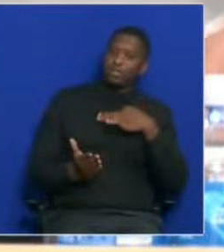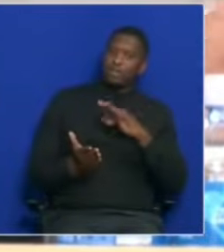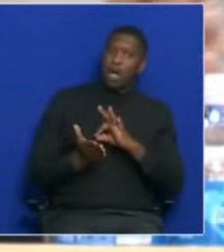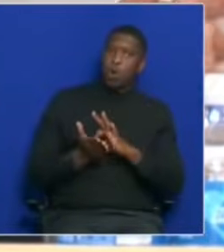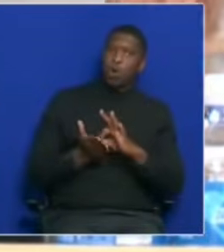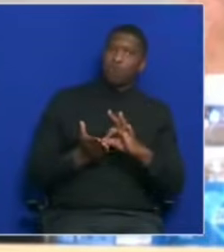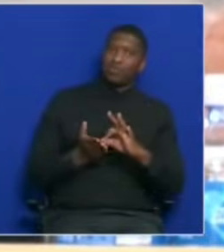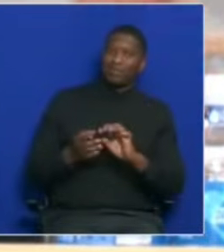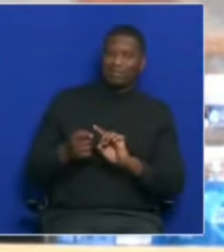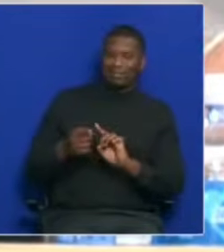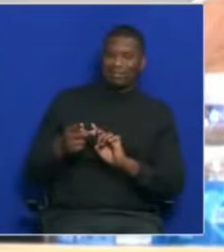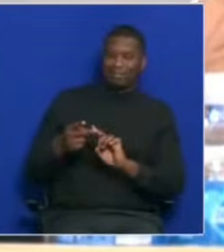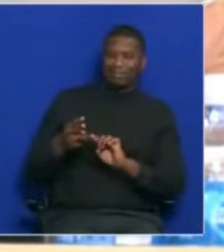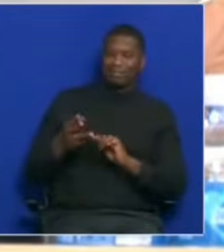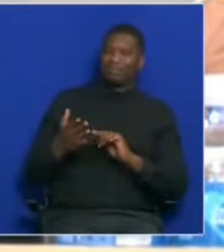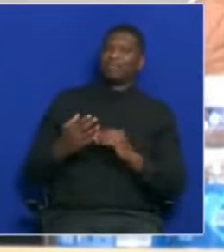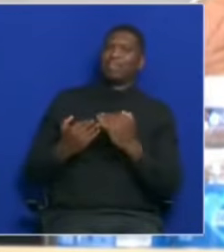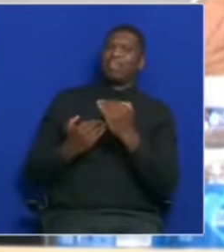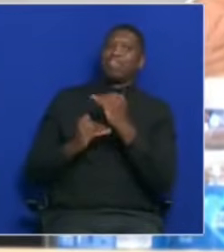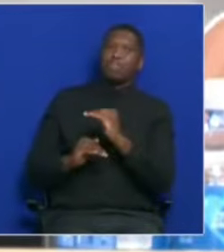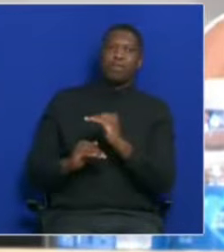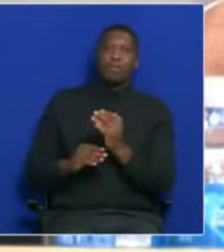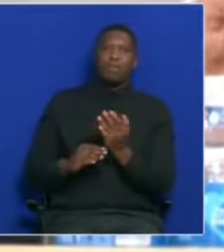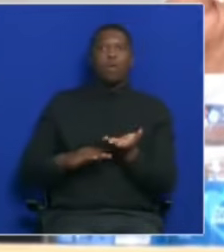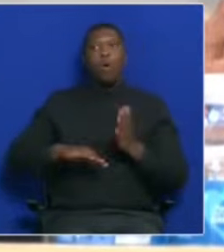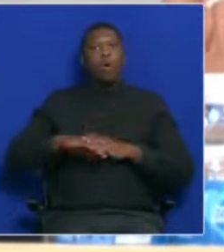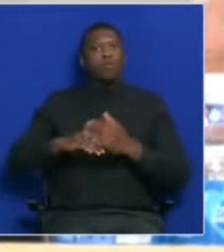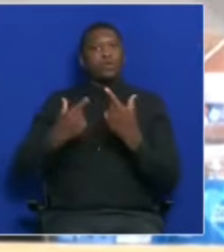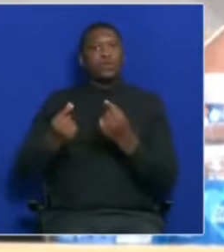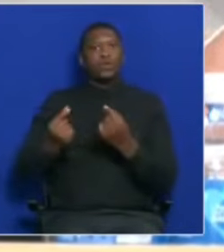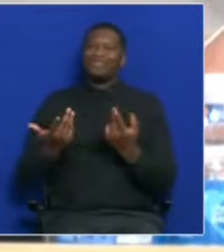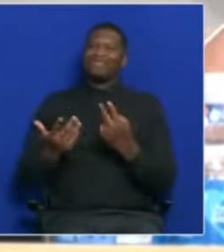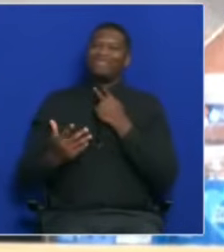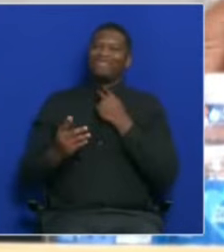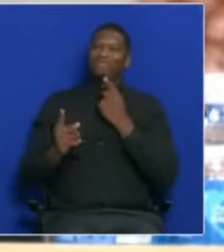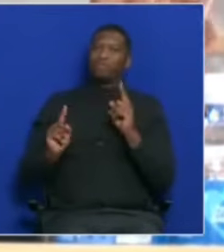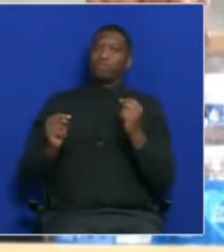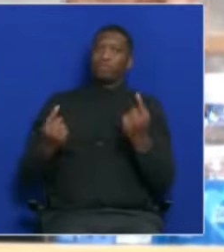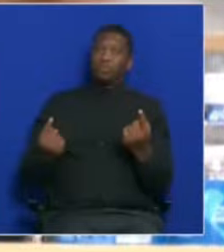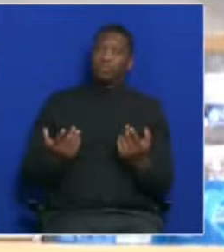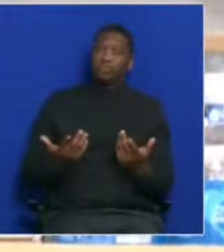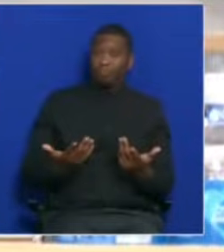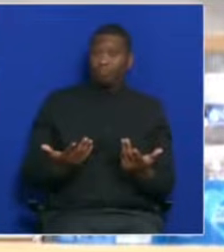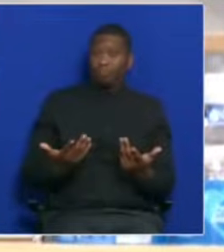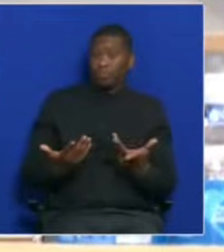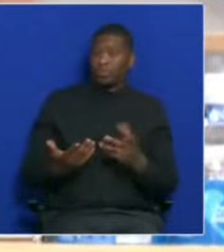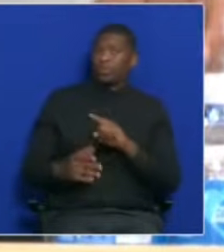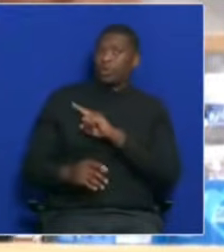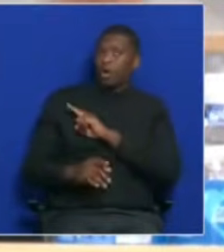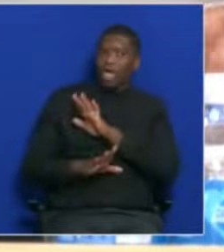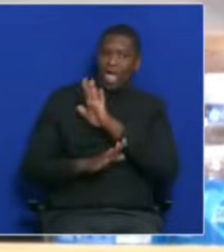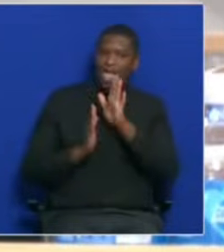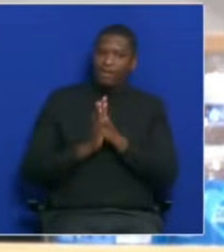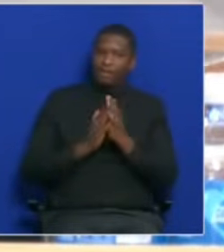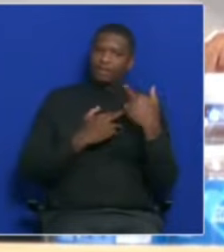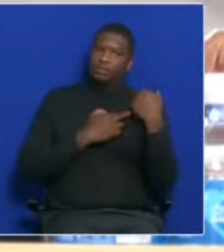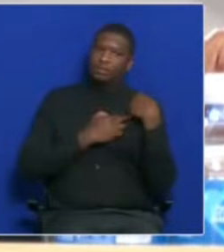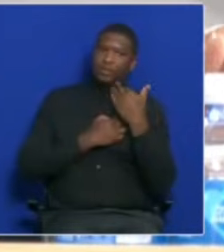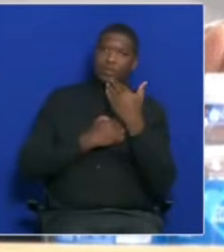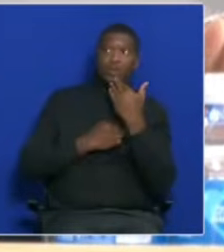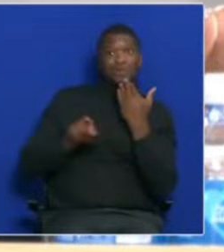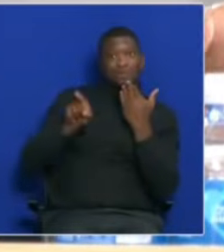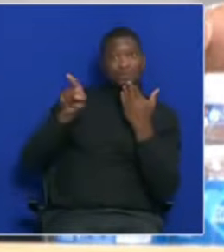this investigation is poor, the matter is not ready to go to court. In the end, she makes the decision, because if that is the case, it may well